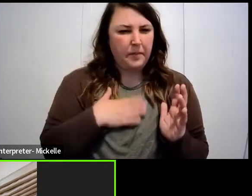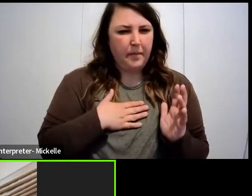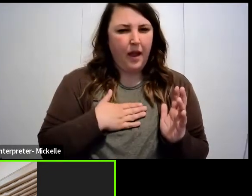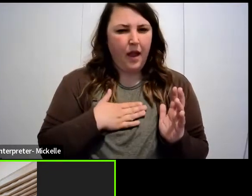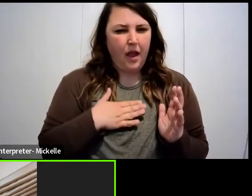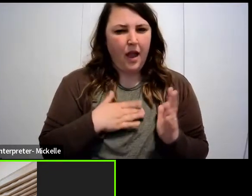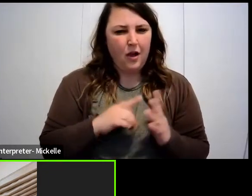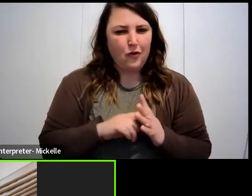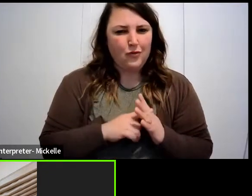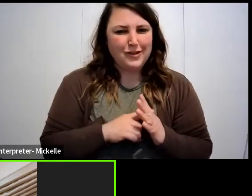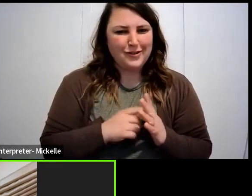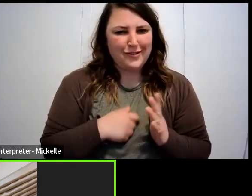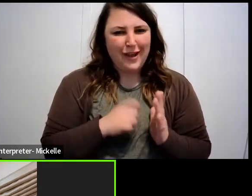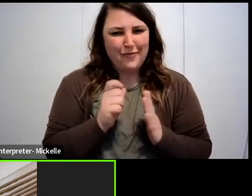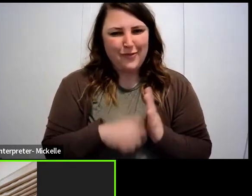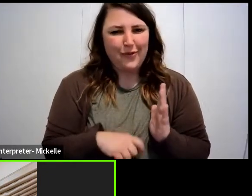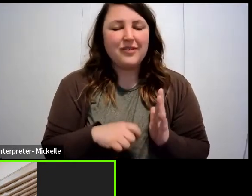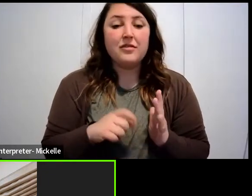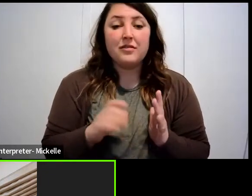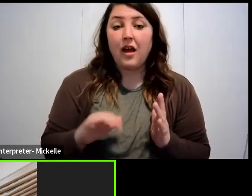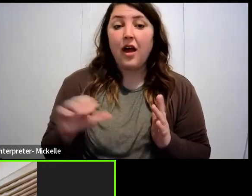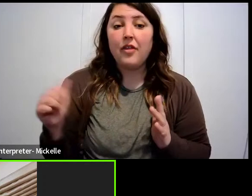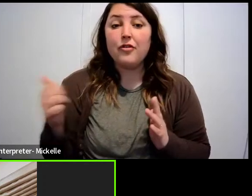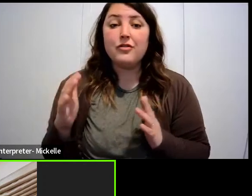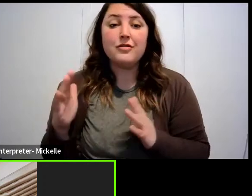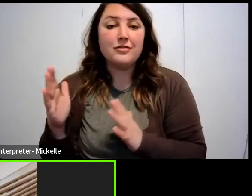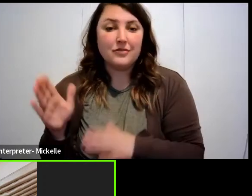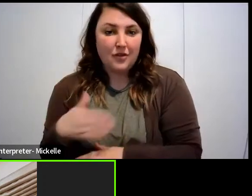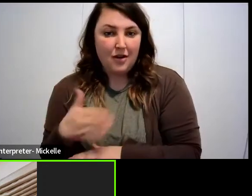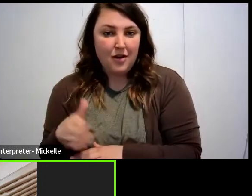my first song for Beirut. And